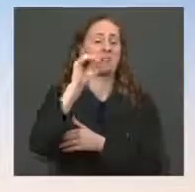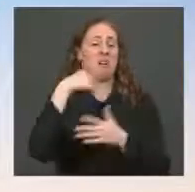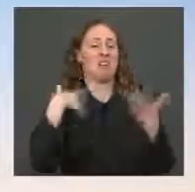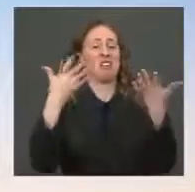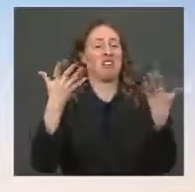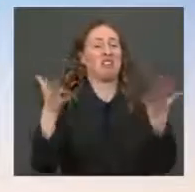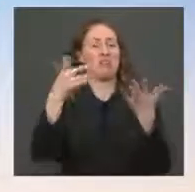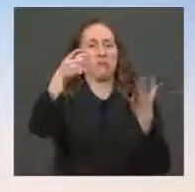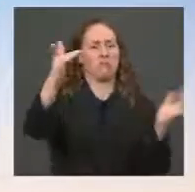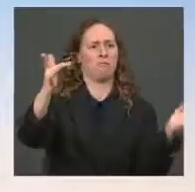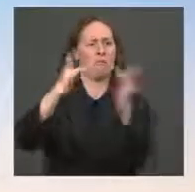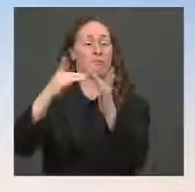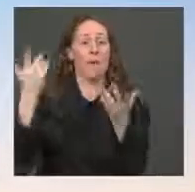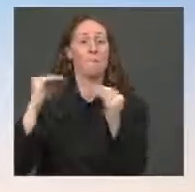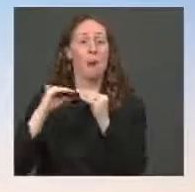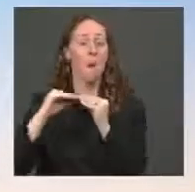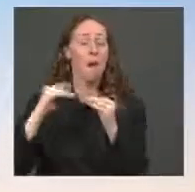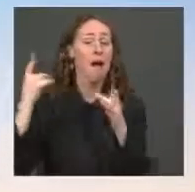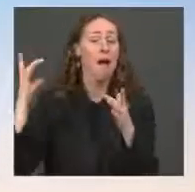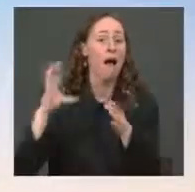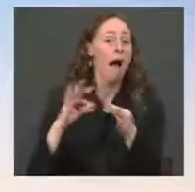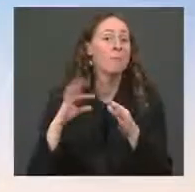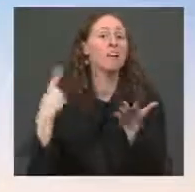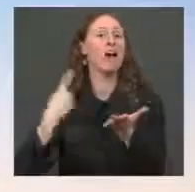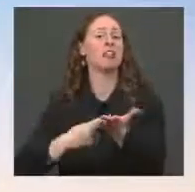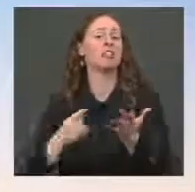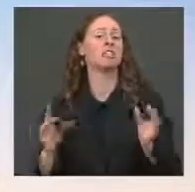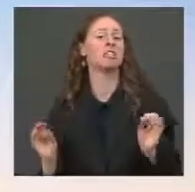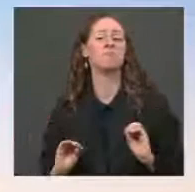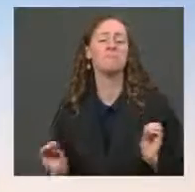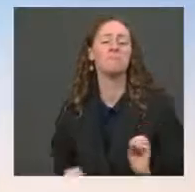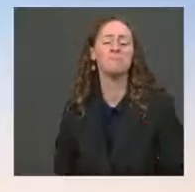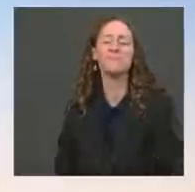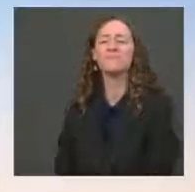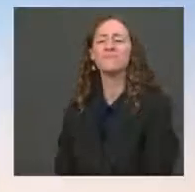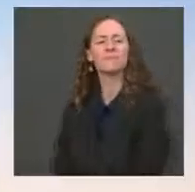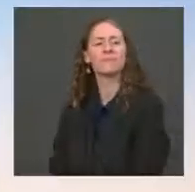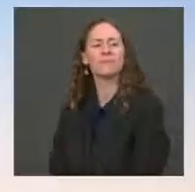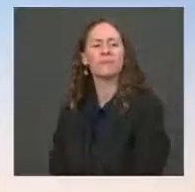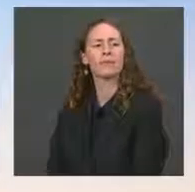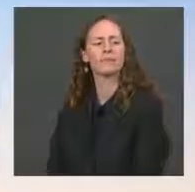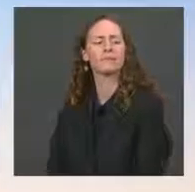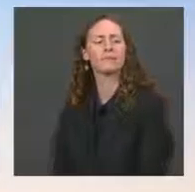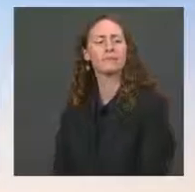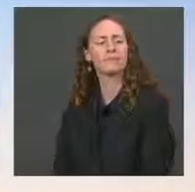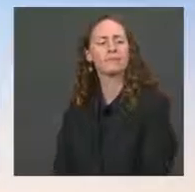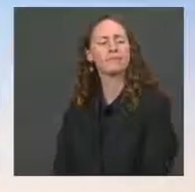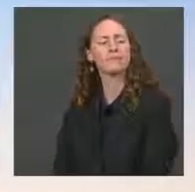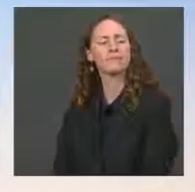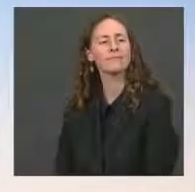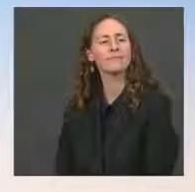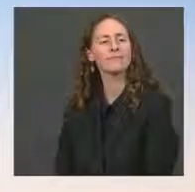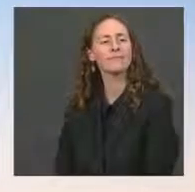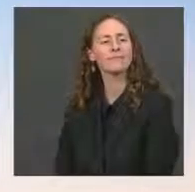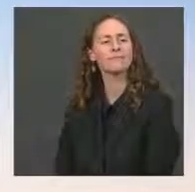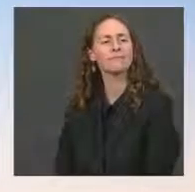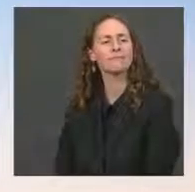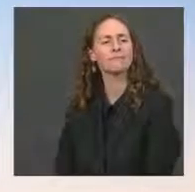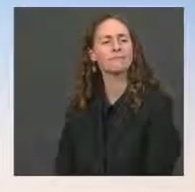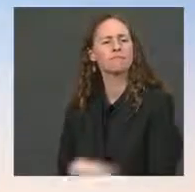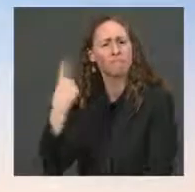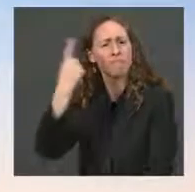have additional commentary from here at this point. Go ahead. Thanks, Jen. Following up on Jonathan's comments, questions here, does the president have any concerns